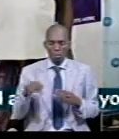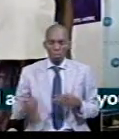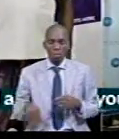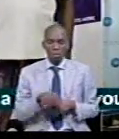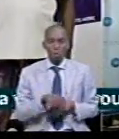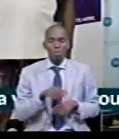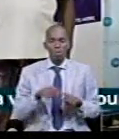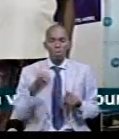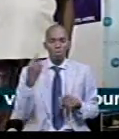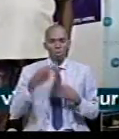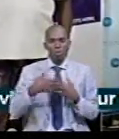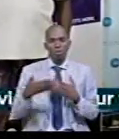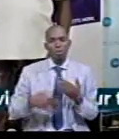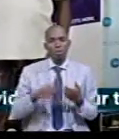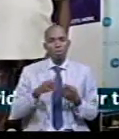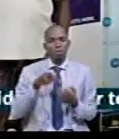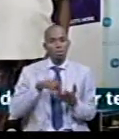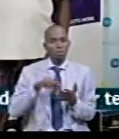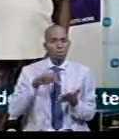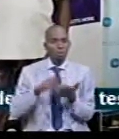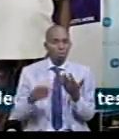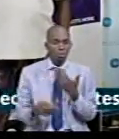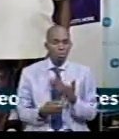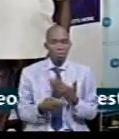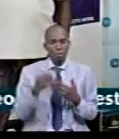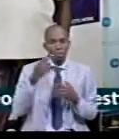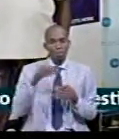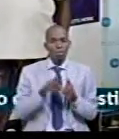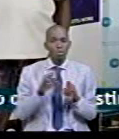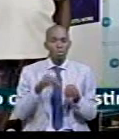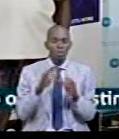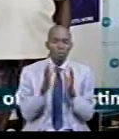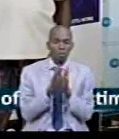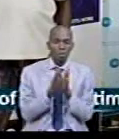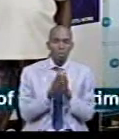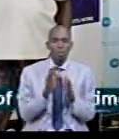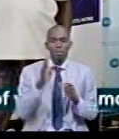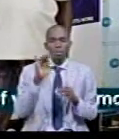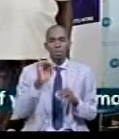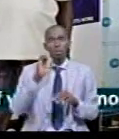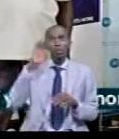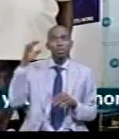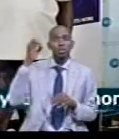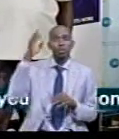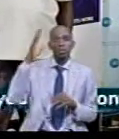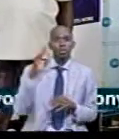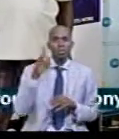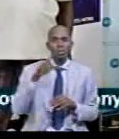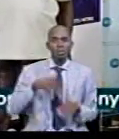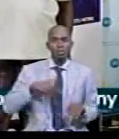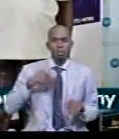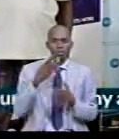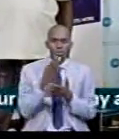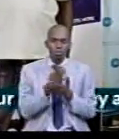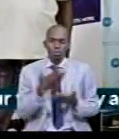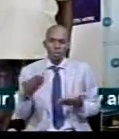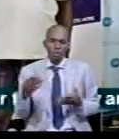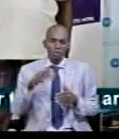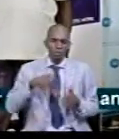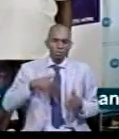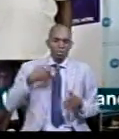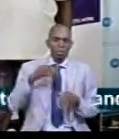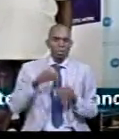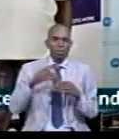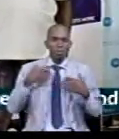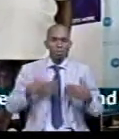this program. In the course of the prayers, by the grace of God, he felt some signs in the body. All that he could not